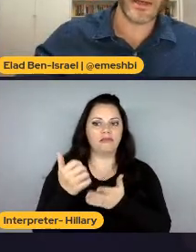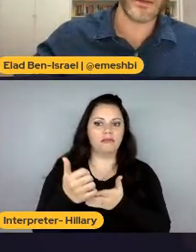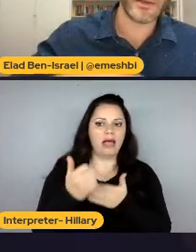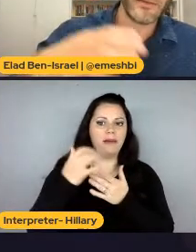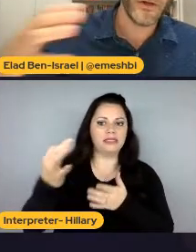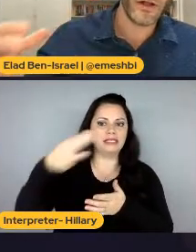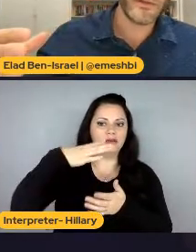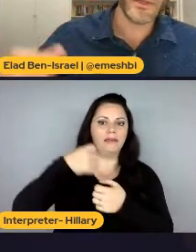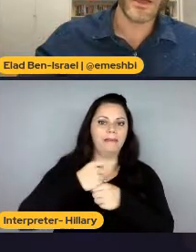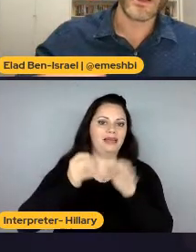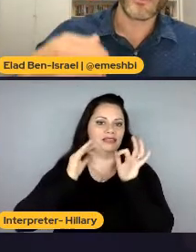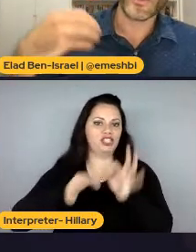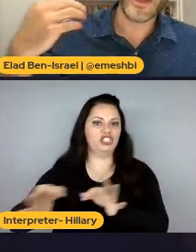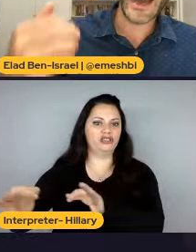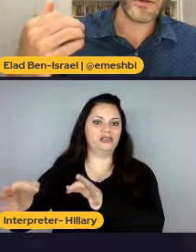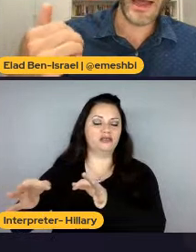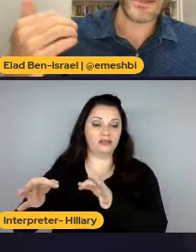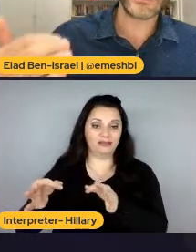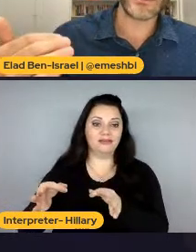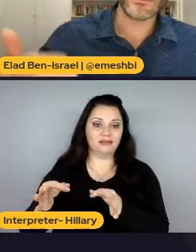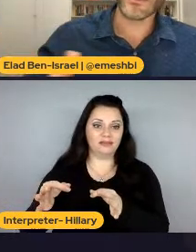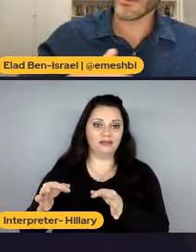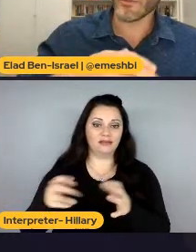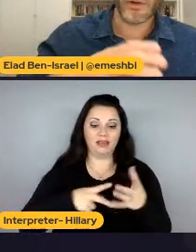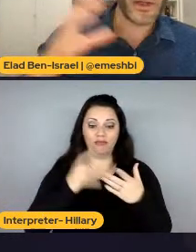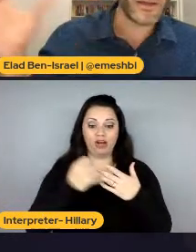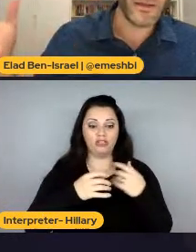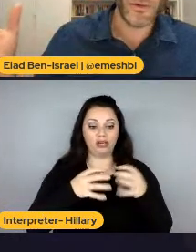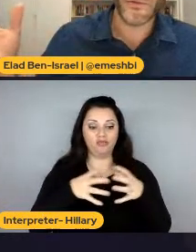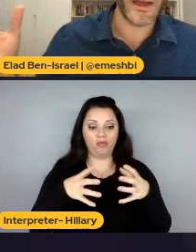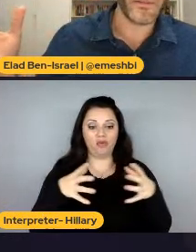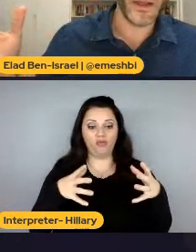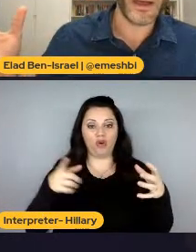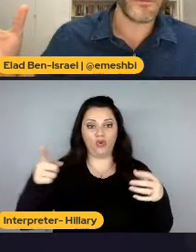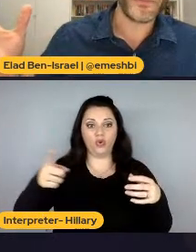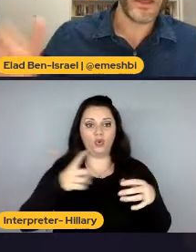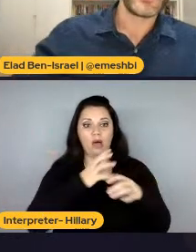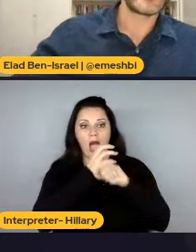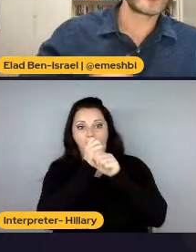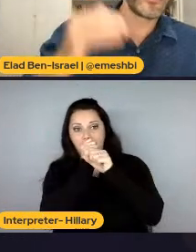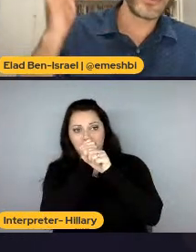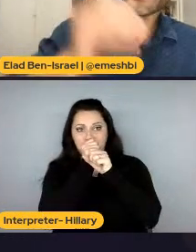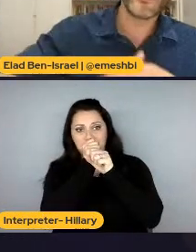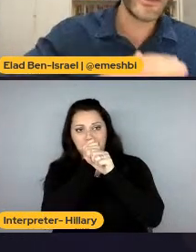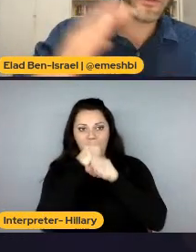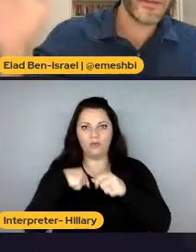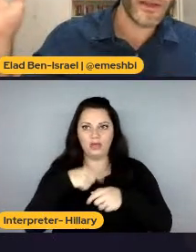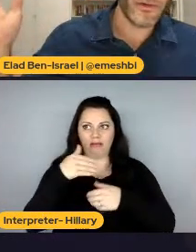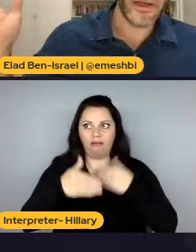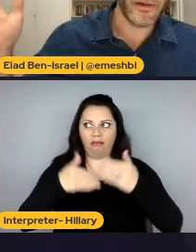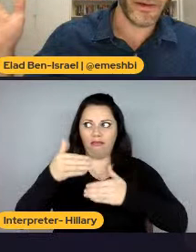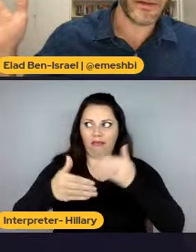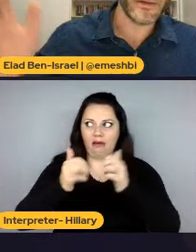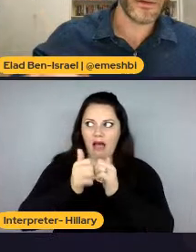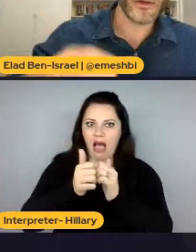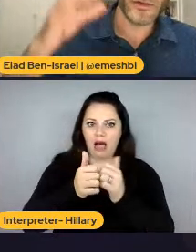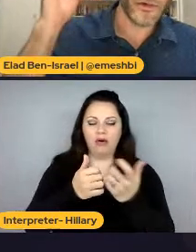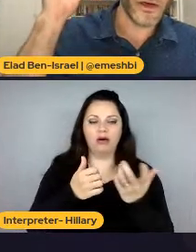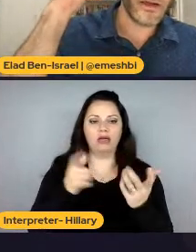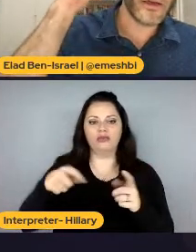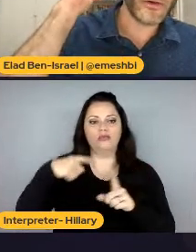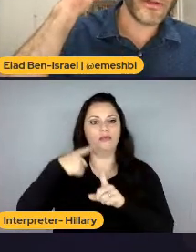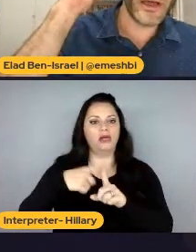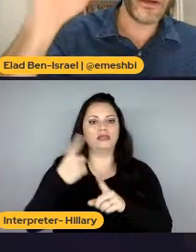grows and evolves. Without that signal, we're flying blind. And so +1 everything you care about.